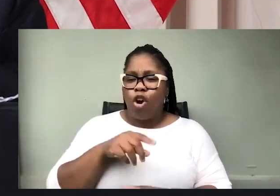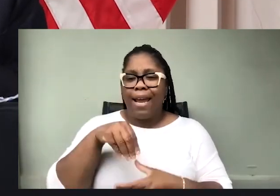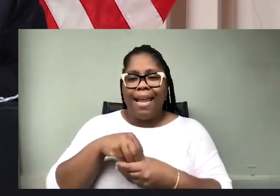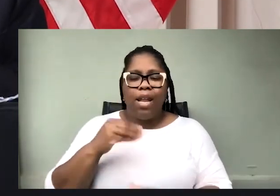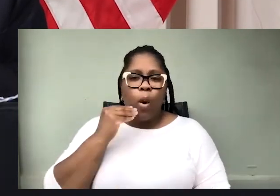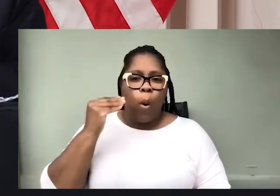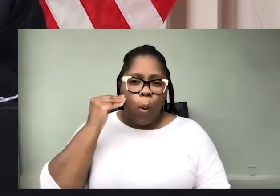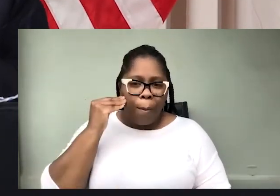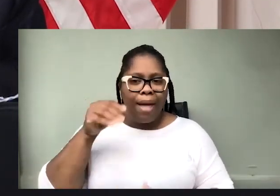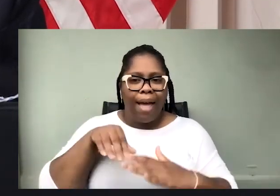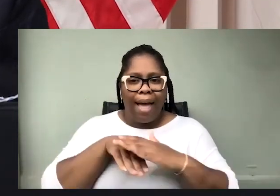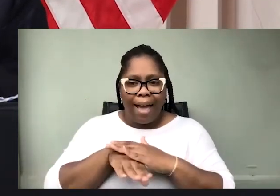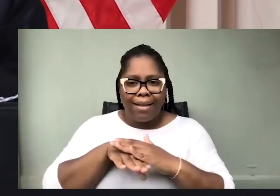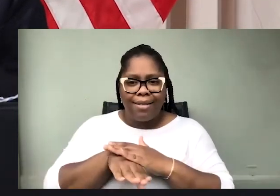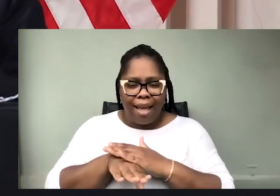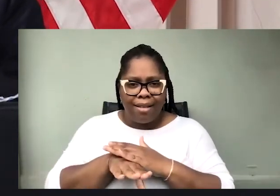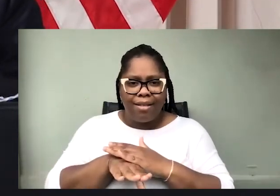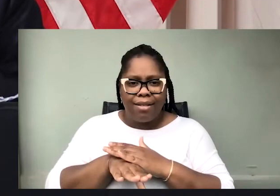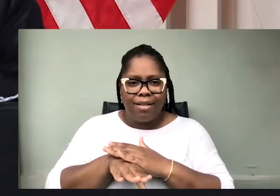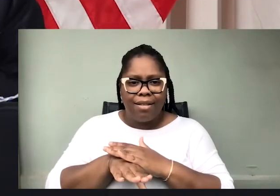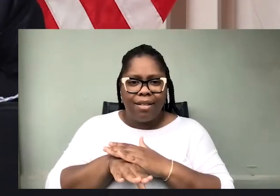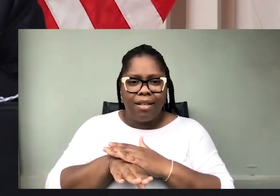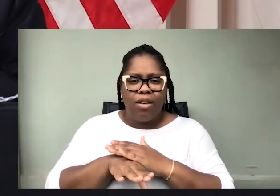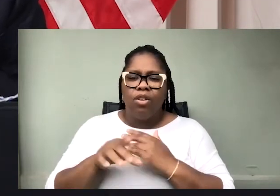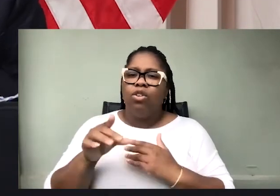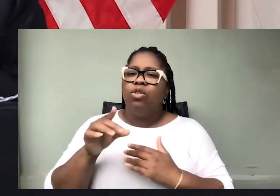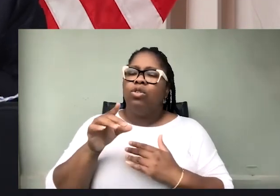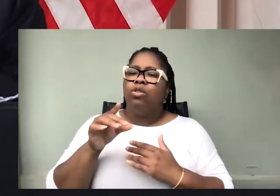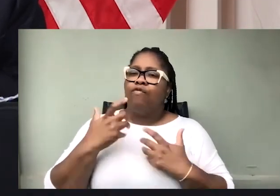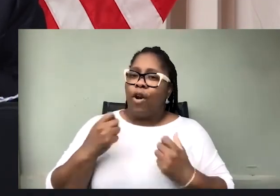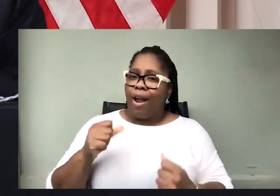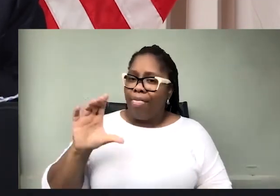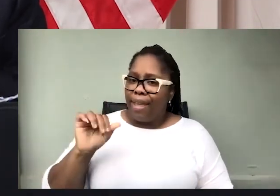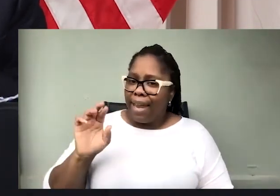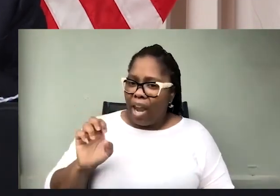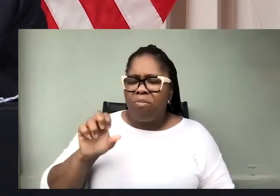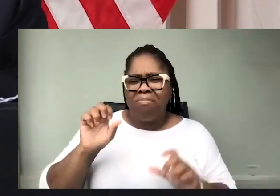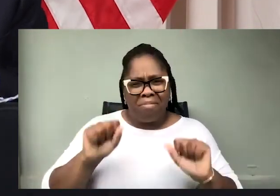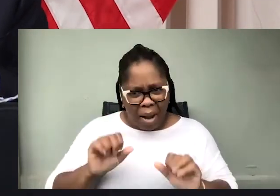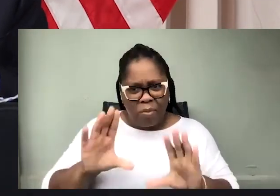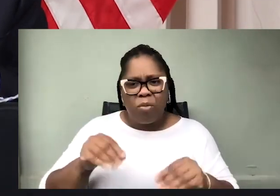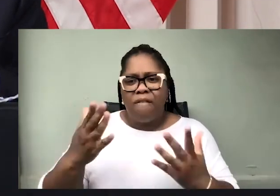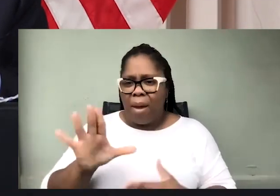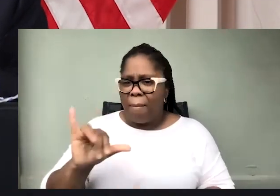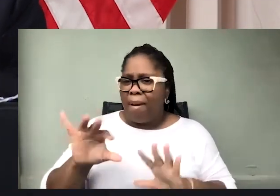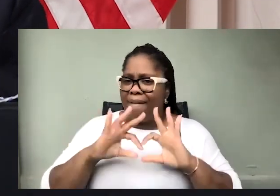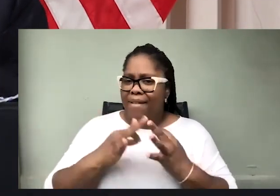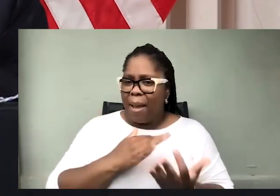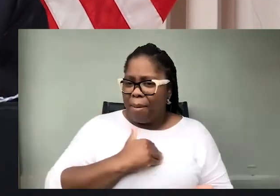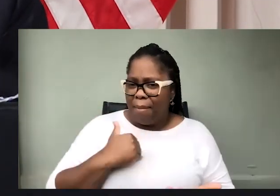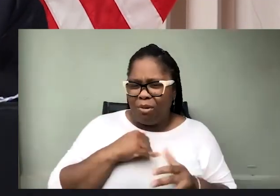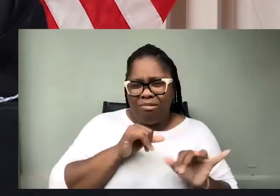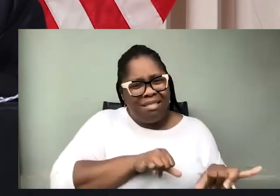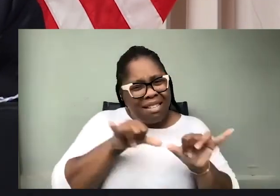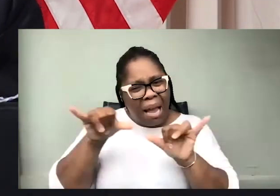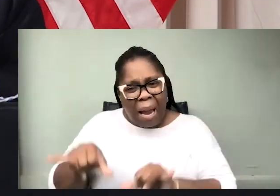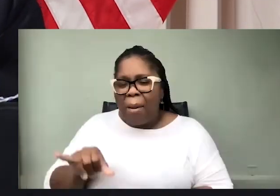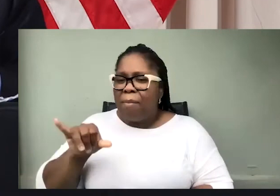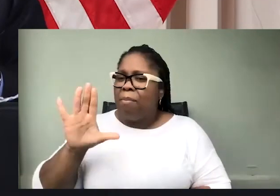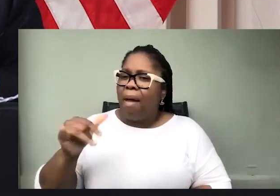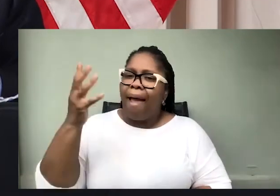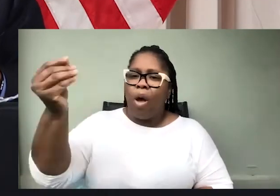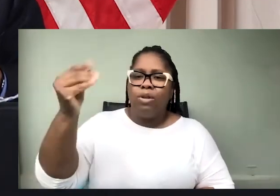in-home access to health care can be provided by a family member, just as it could be provided by an